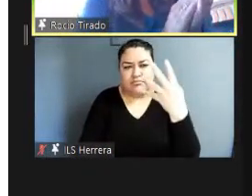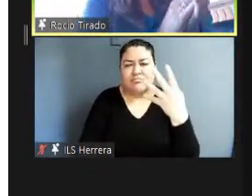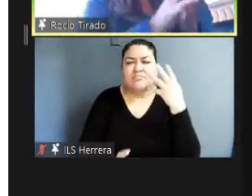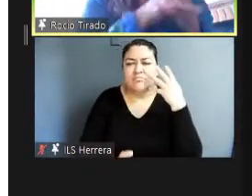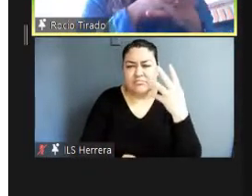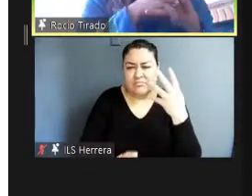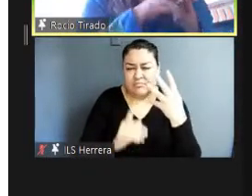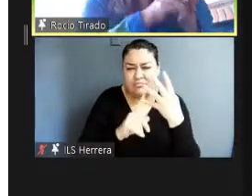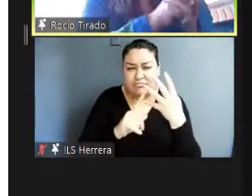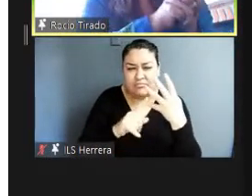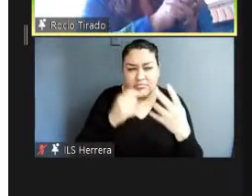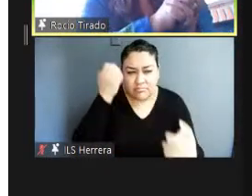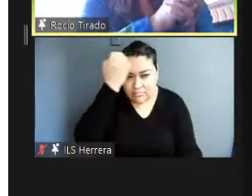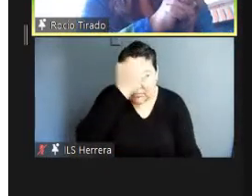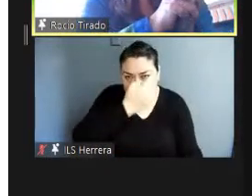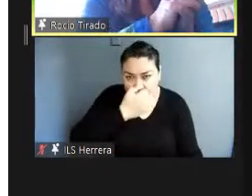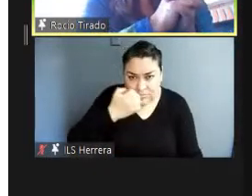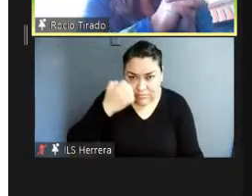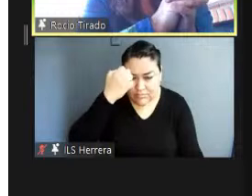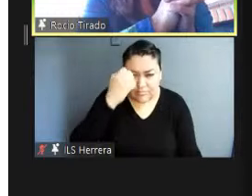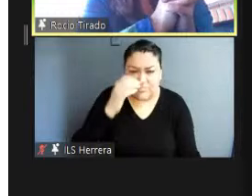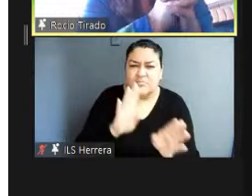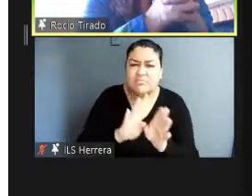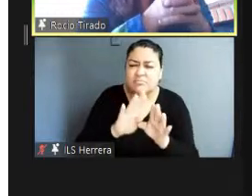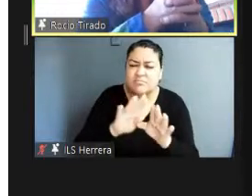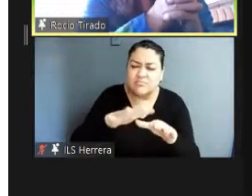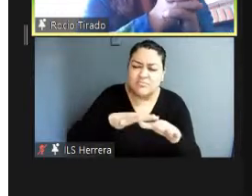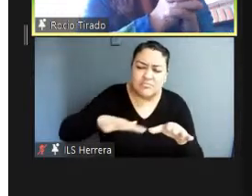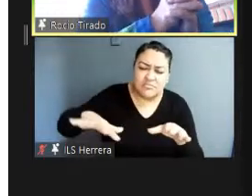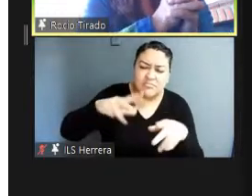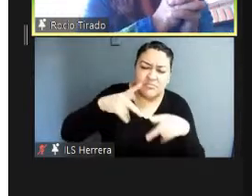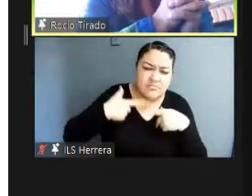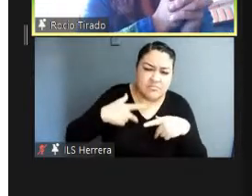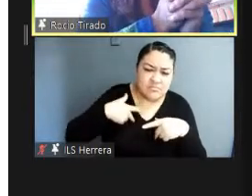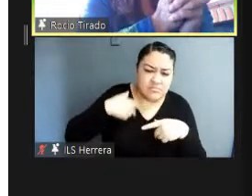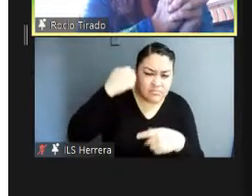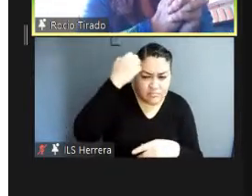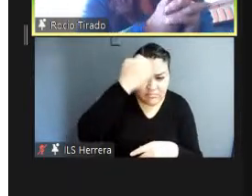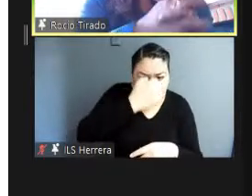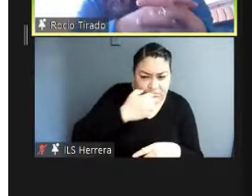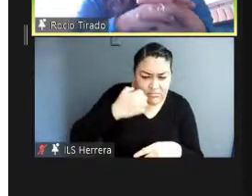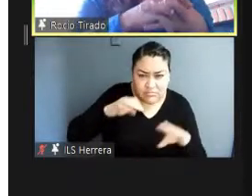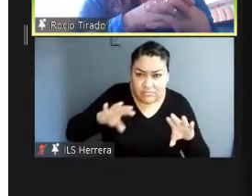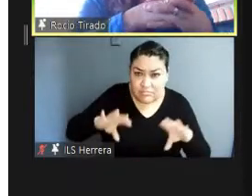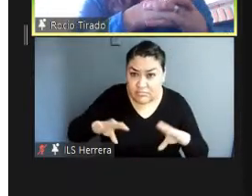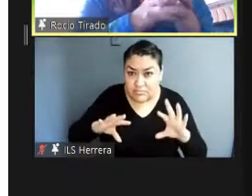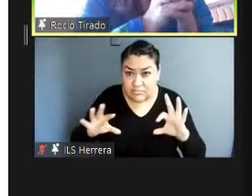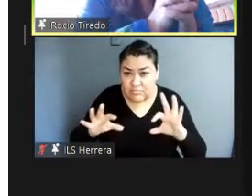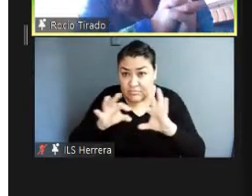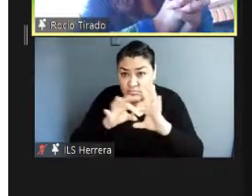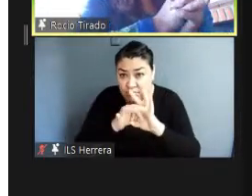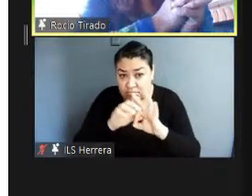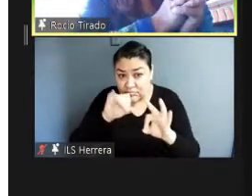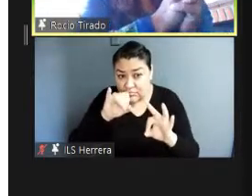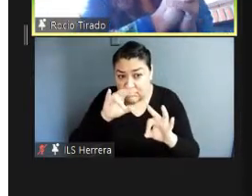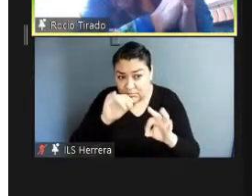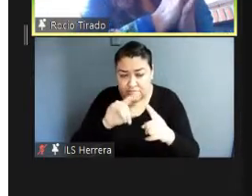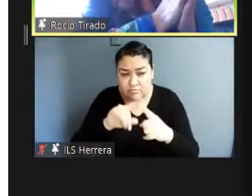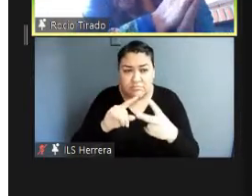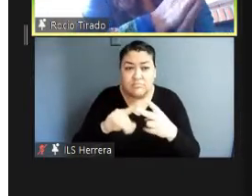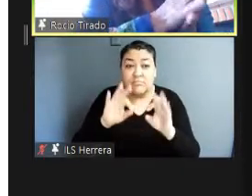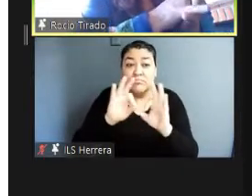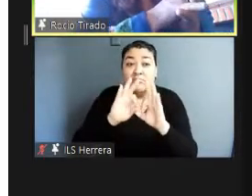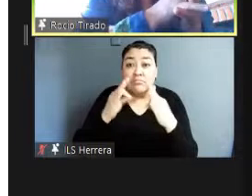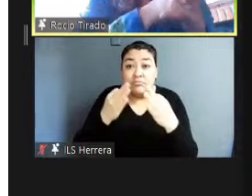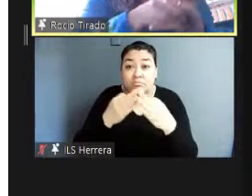Number 4 is on competencies and assessment, analysis of the forms, mechanisms, and instruments that are congruent with the competency-based